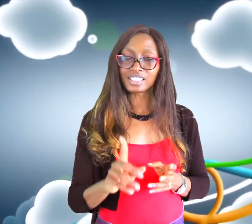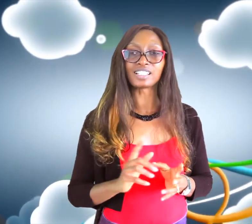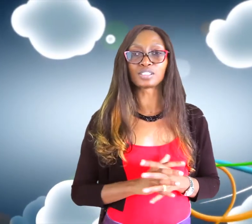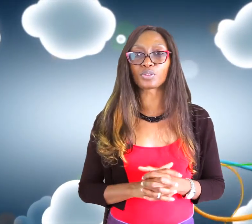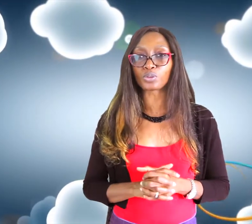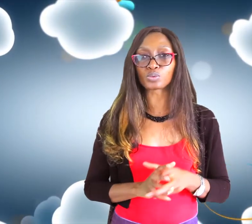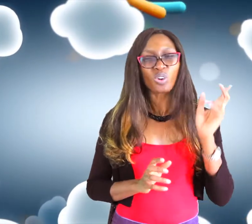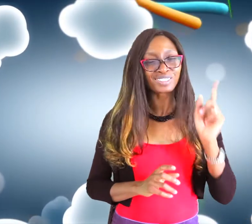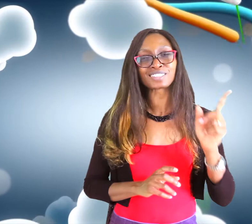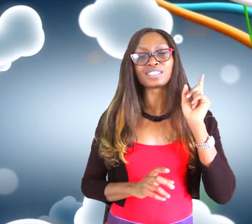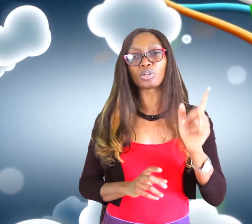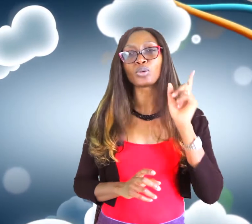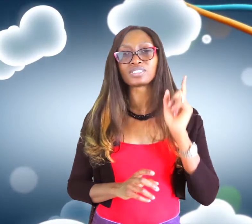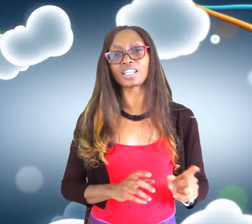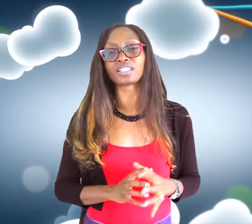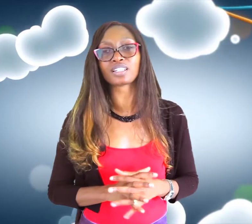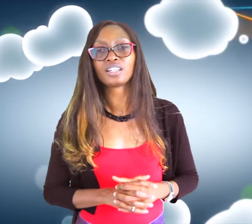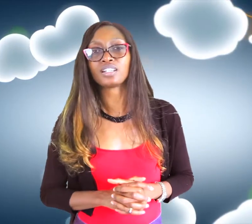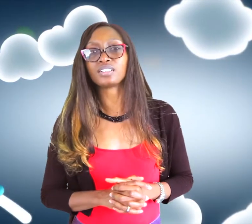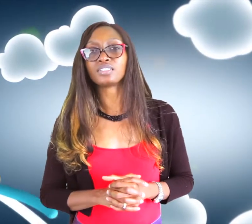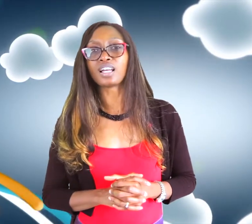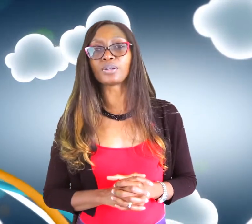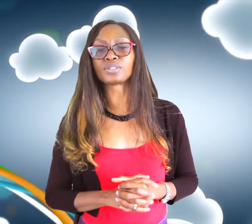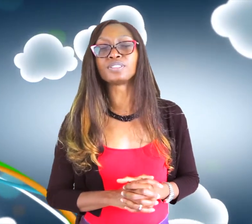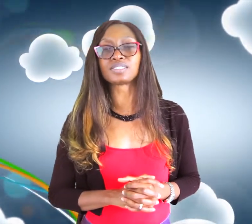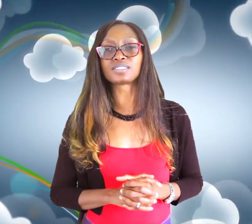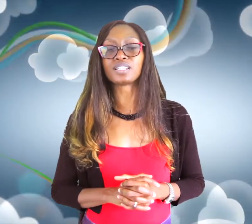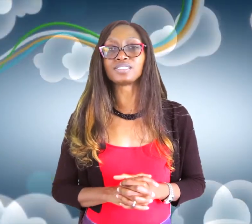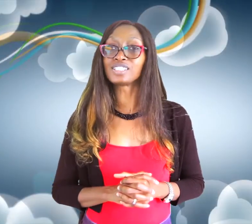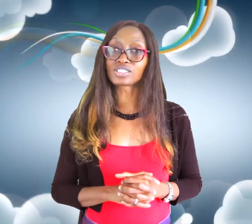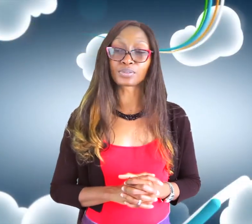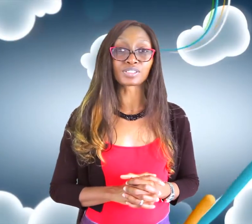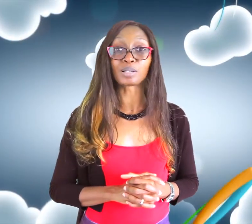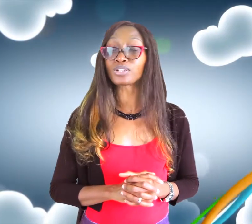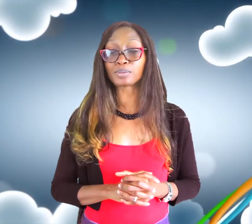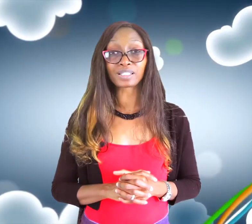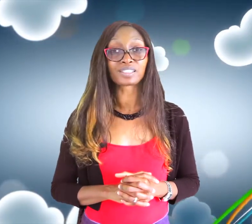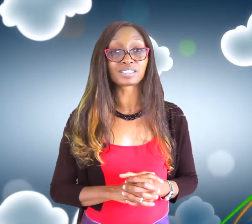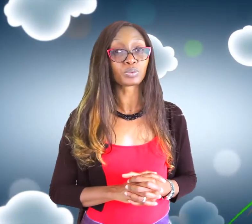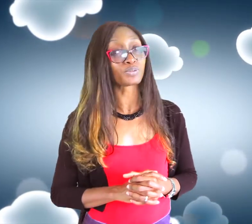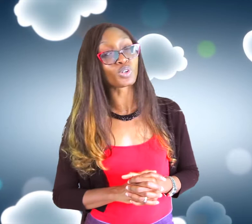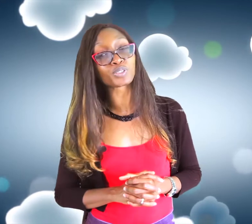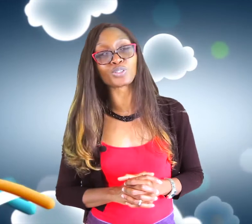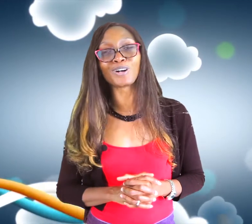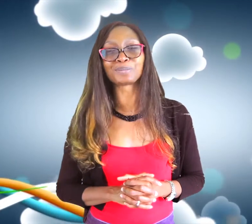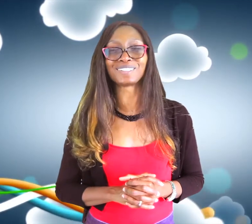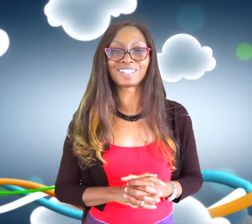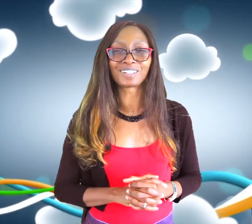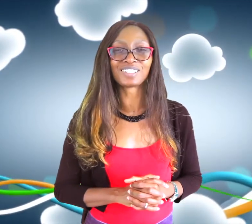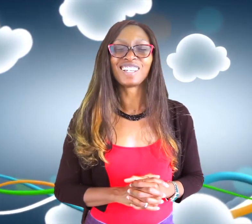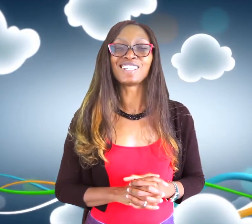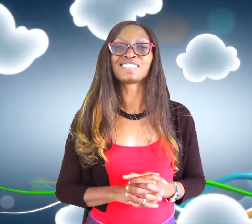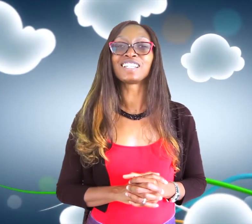that's a key lesson for us. One lesson that we must take out of this teaching for today, amongst the many things that would have dropped in your heart